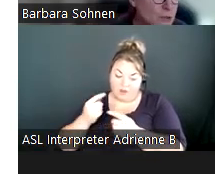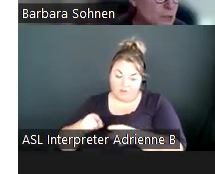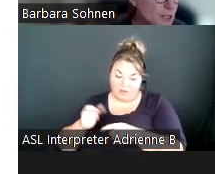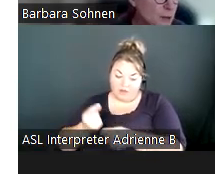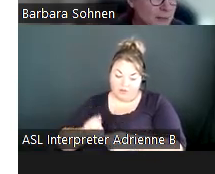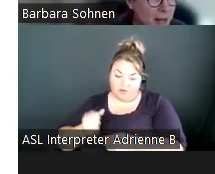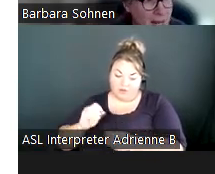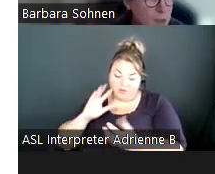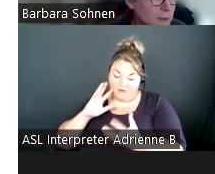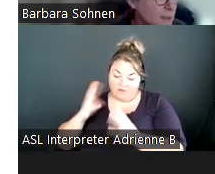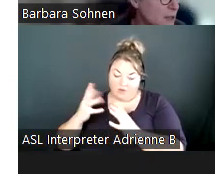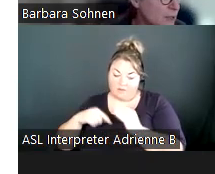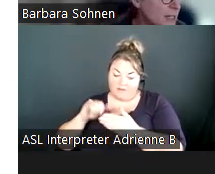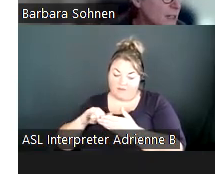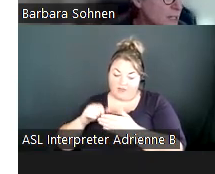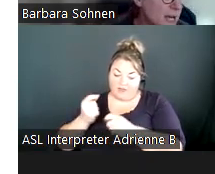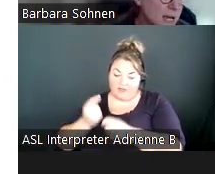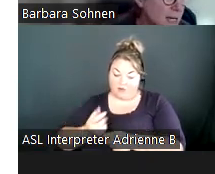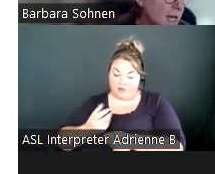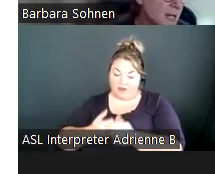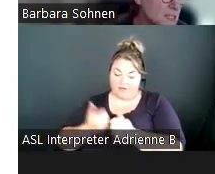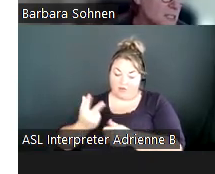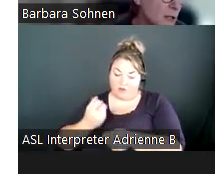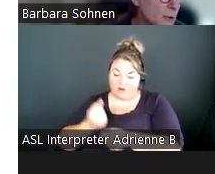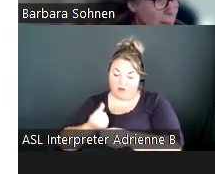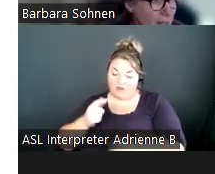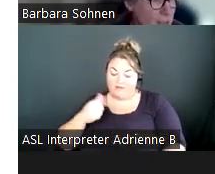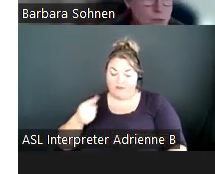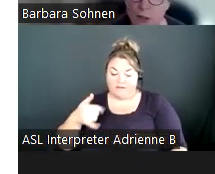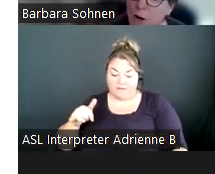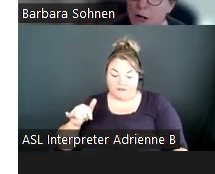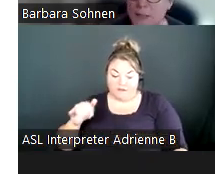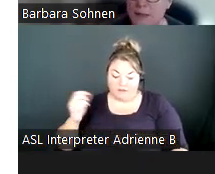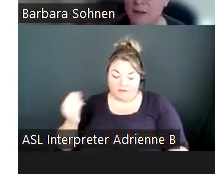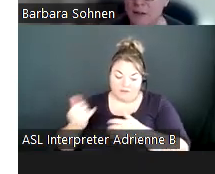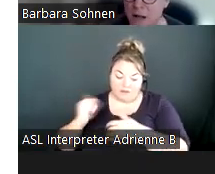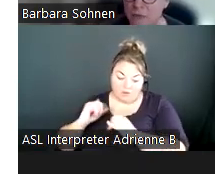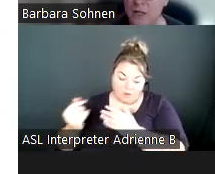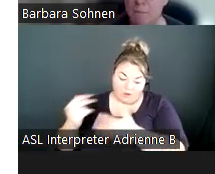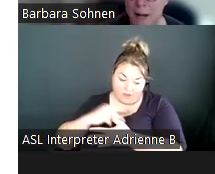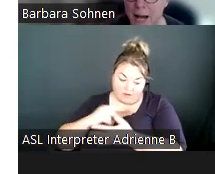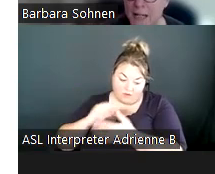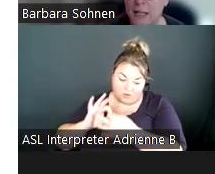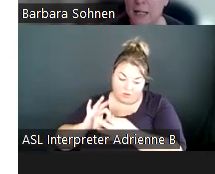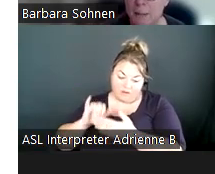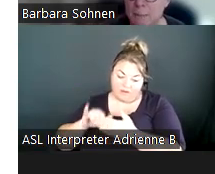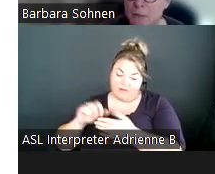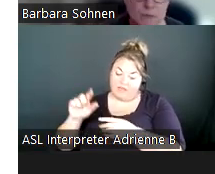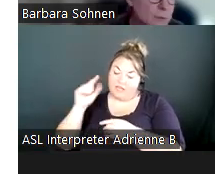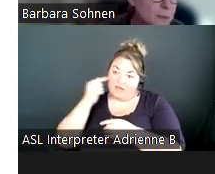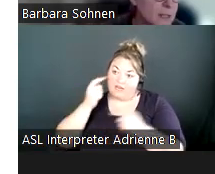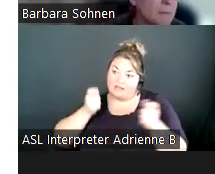it's confusing there about that annual and the 3 years. And again, it's still going back to this requirement that the governing body